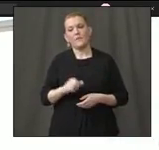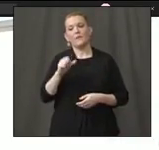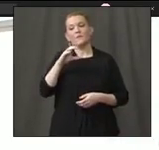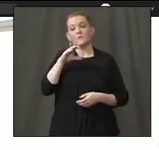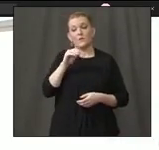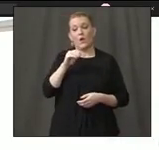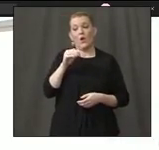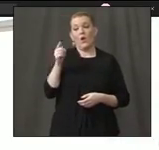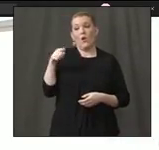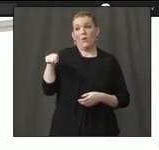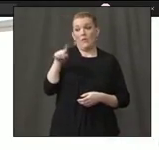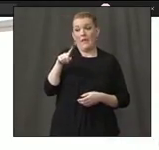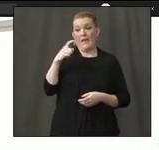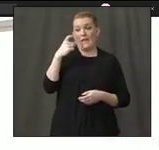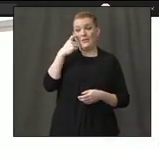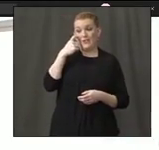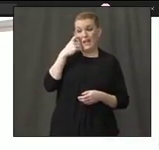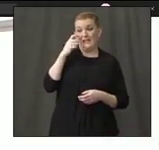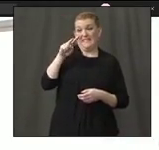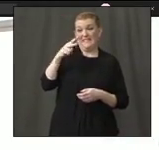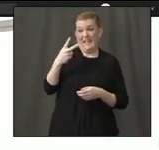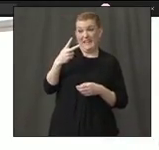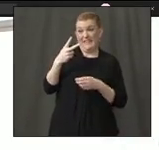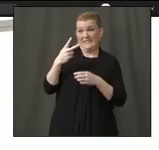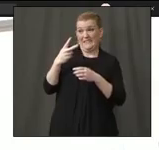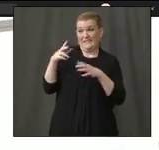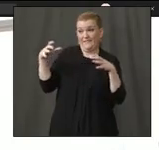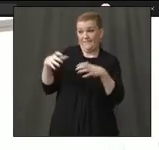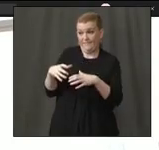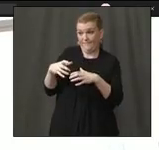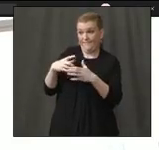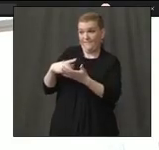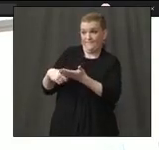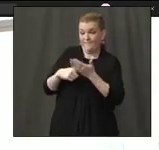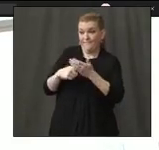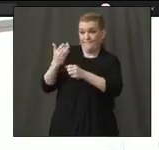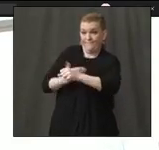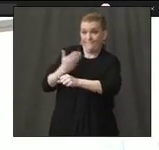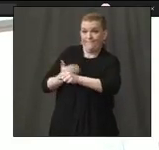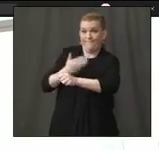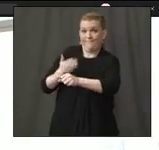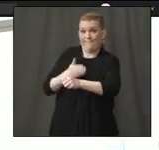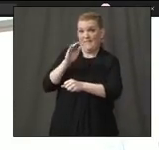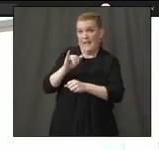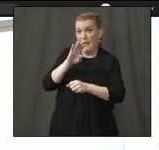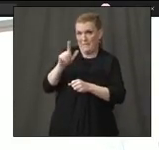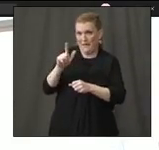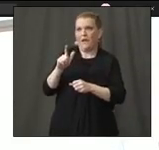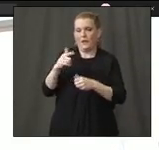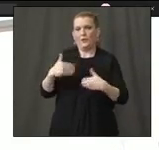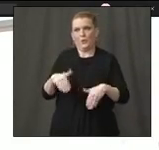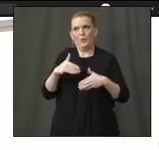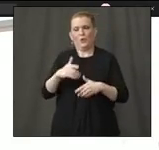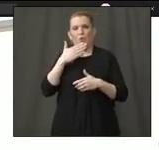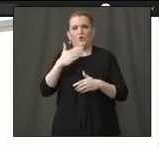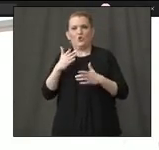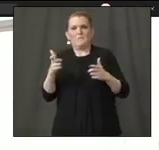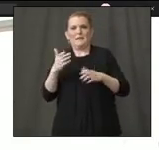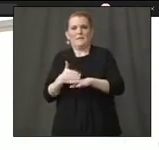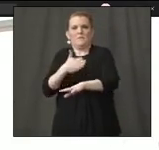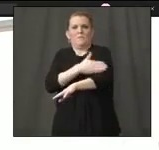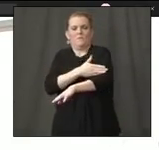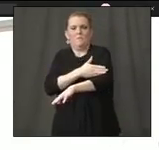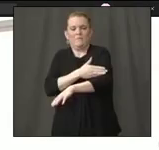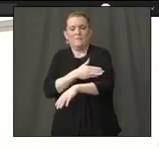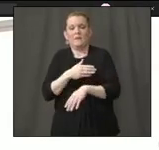made through the second round of the federal funding that the governor mentioned. Businesses should be ready to